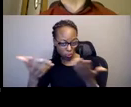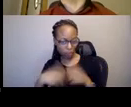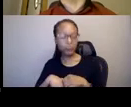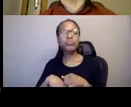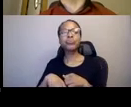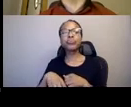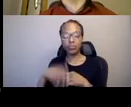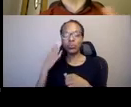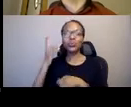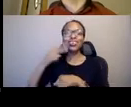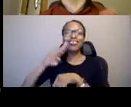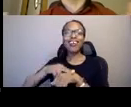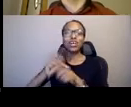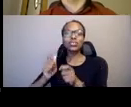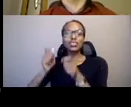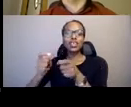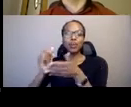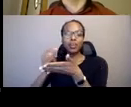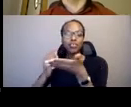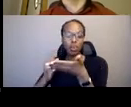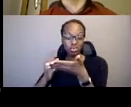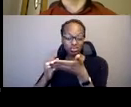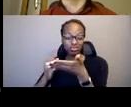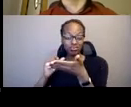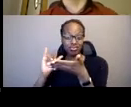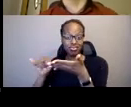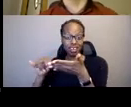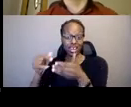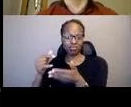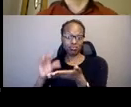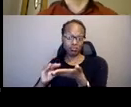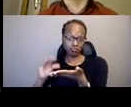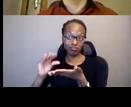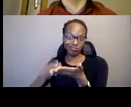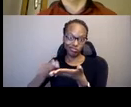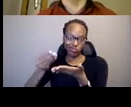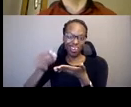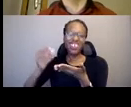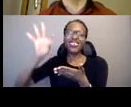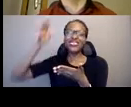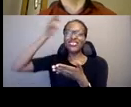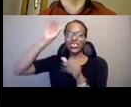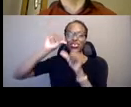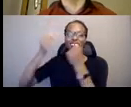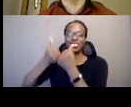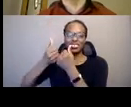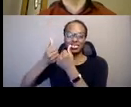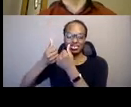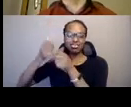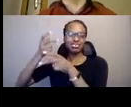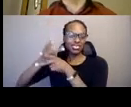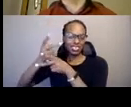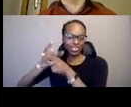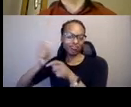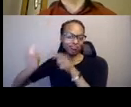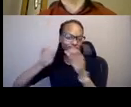of the Arts obviously is the grand overarching federal agency that handles the arts for the government.